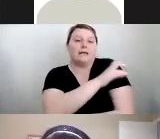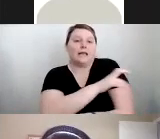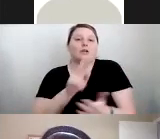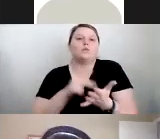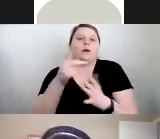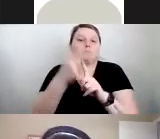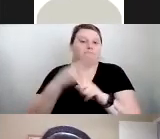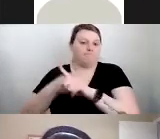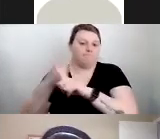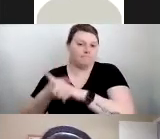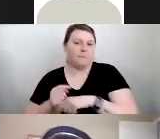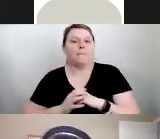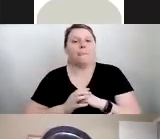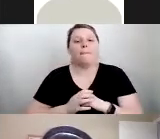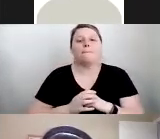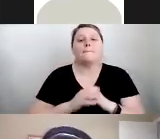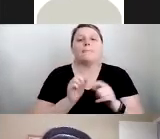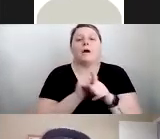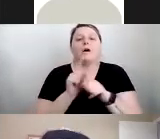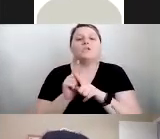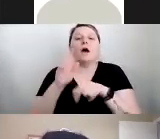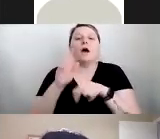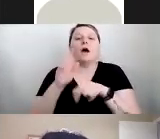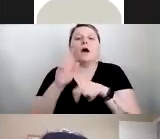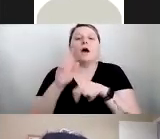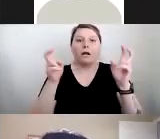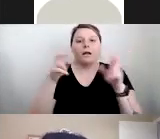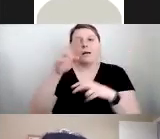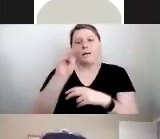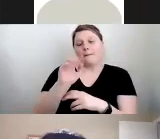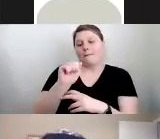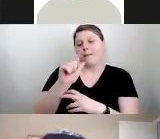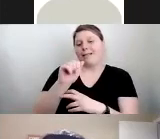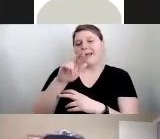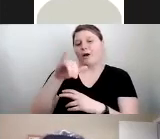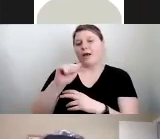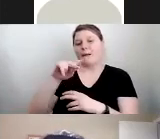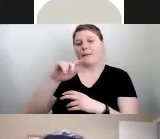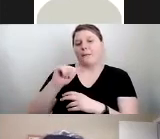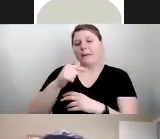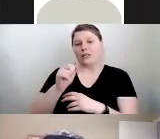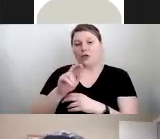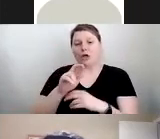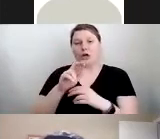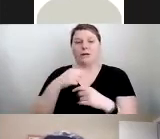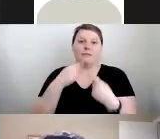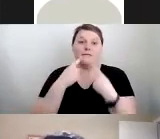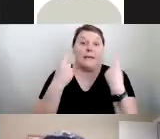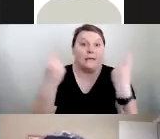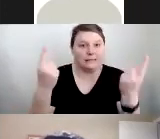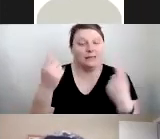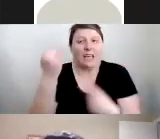addition, I'm on the famous malaria pager. So if you ever get a malaria case in your emergency room or on your